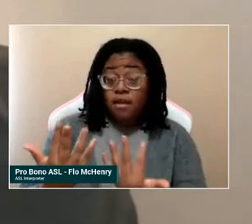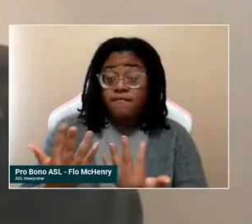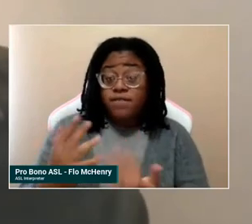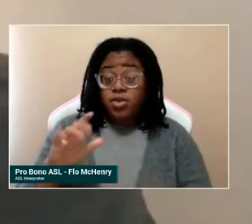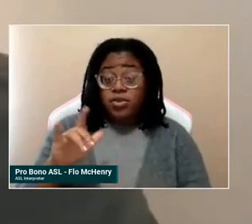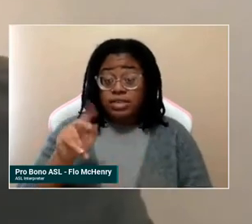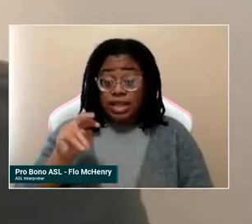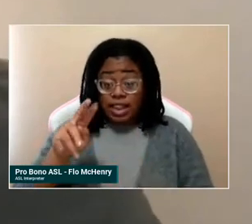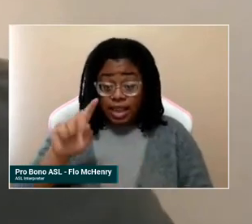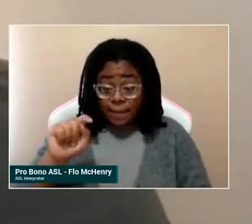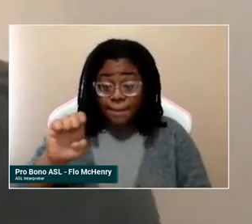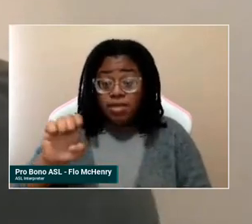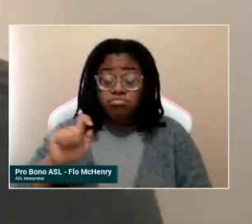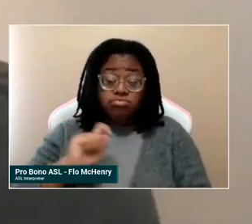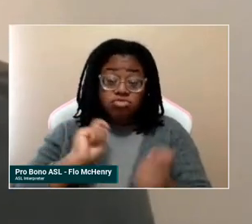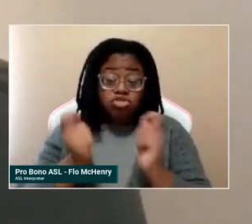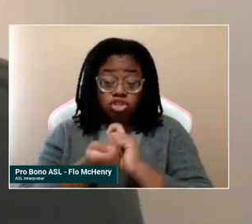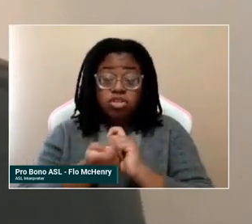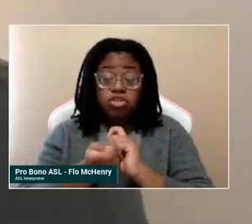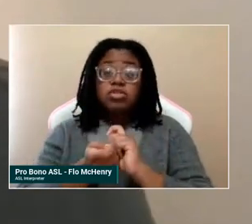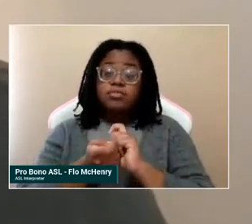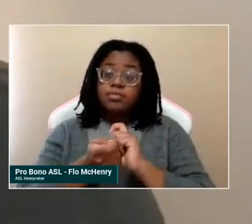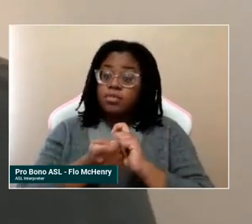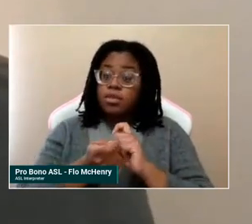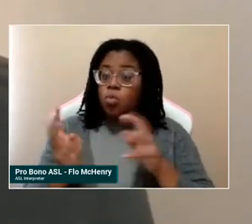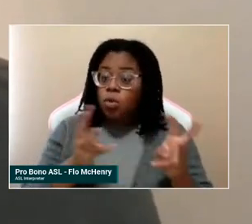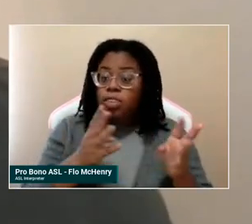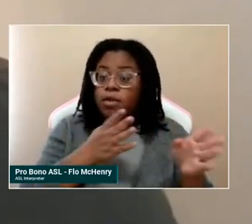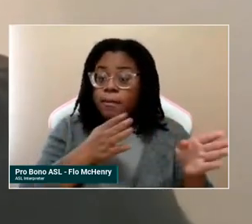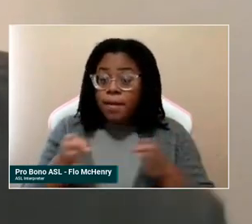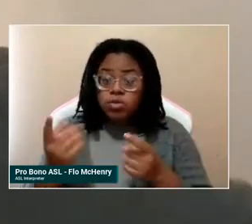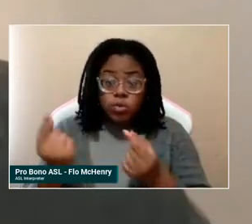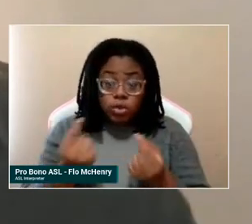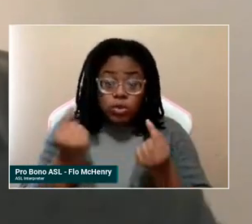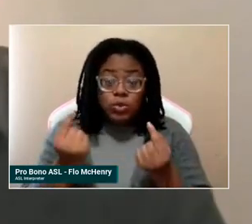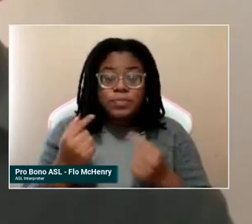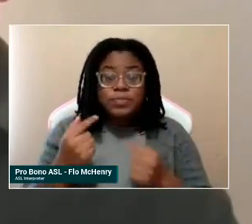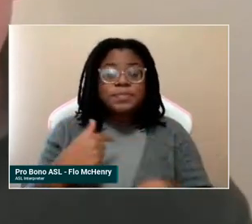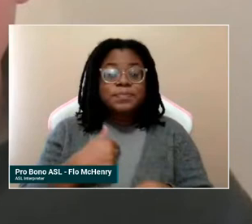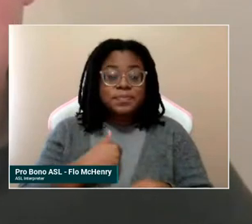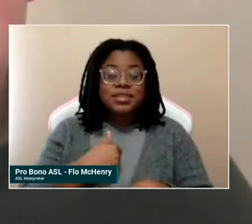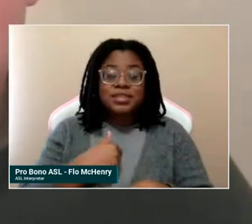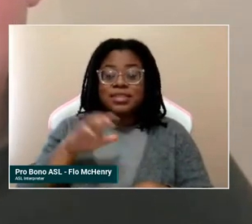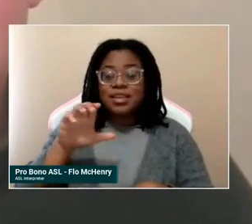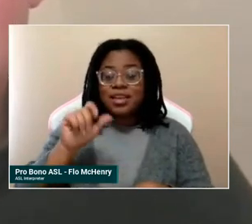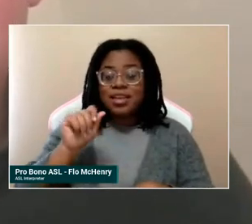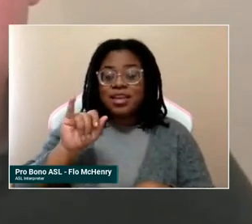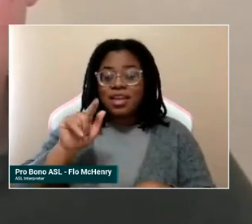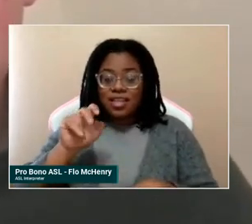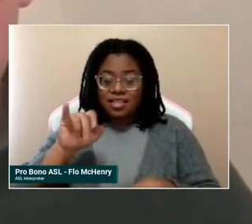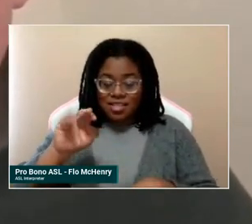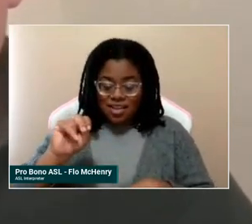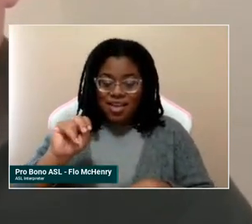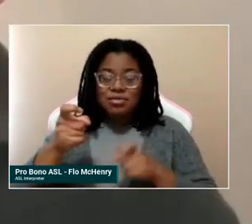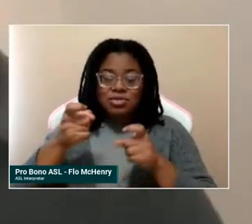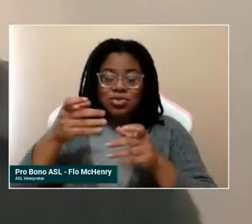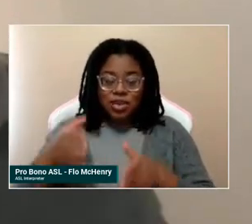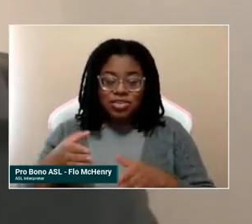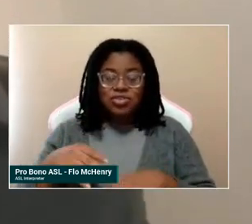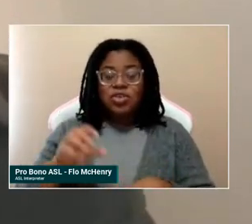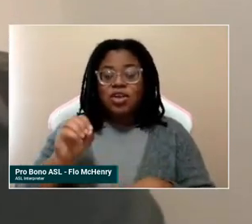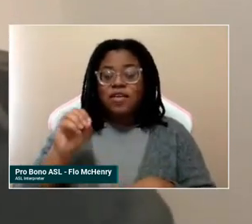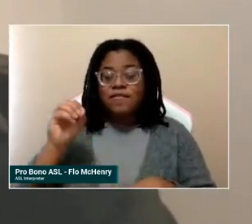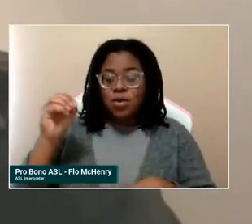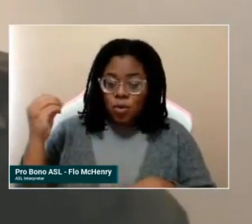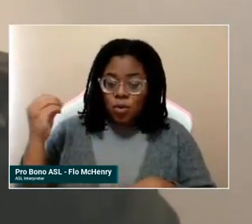We Can Do. I'm Cailin O'Brien-Feeney, Director of the Oregon Office of Outdoor Recreation. I'll be moderating today's session. Please go